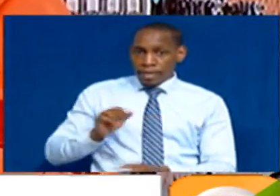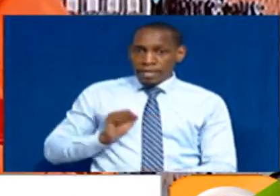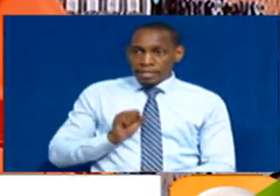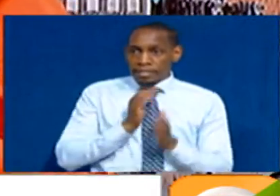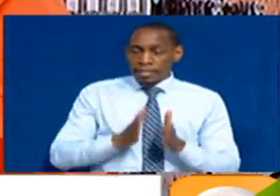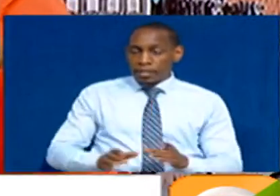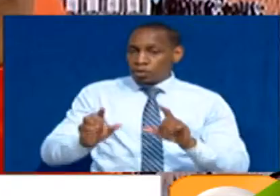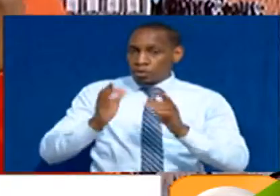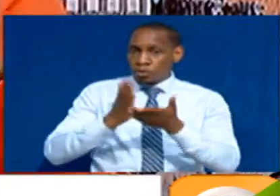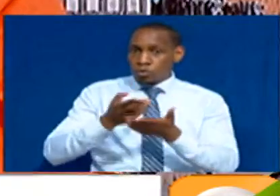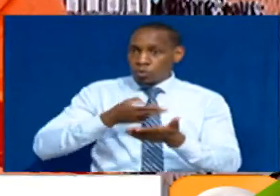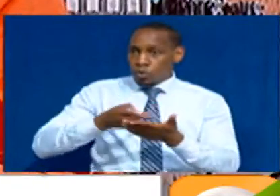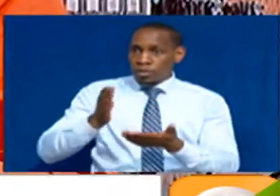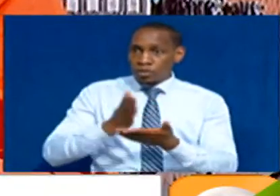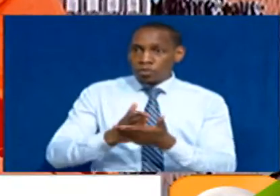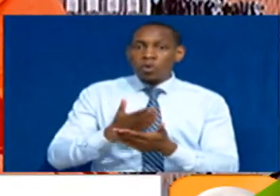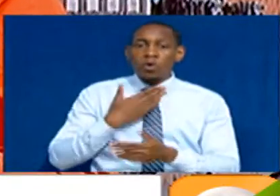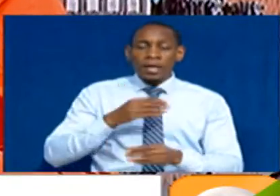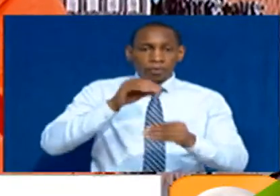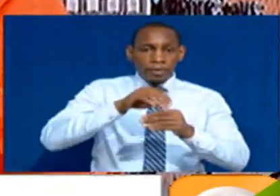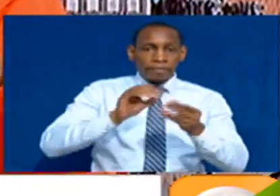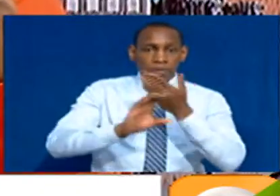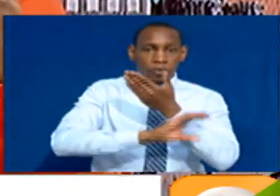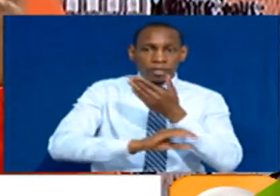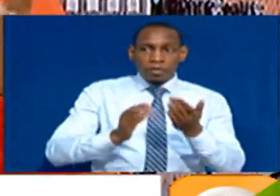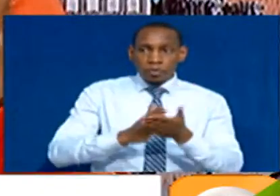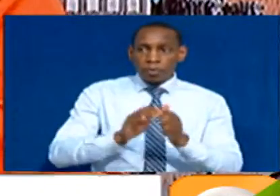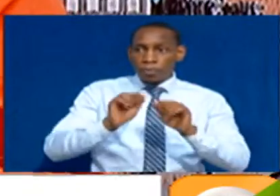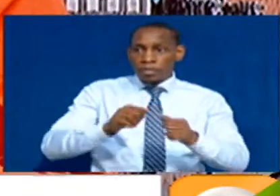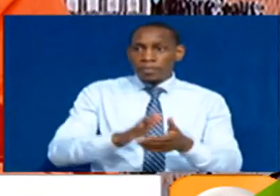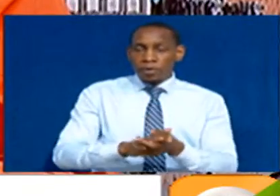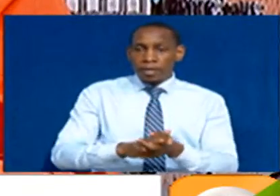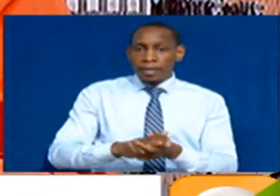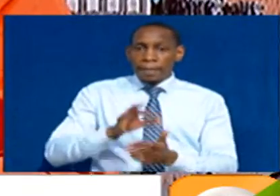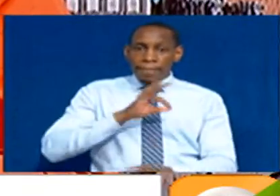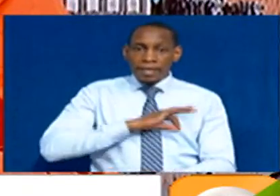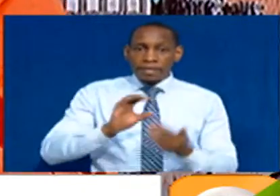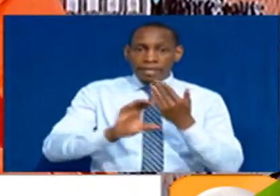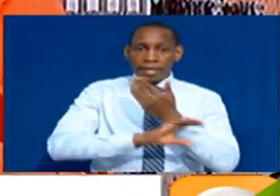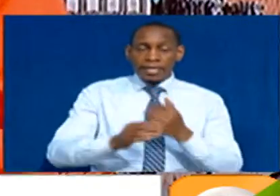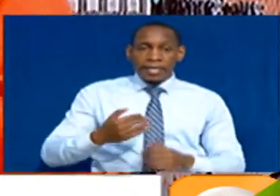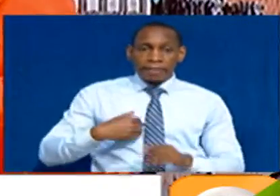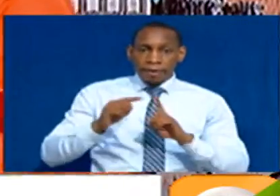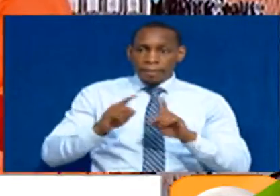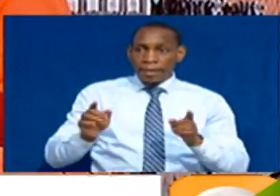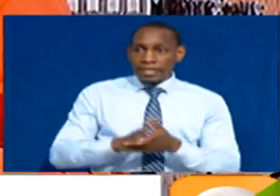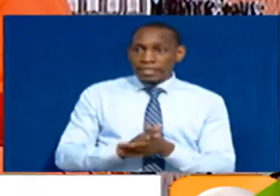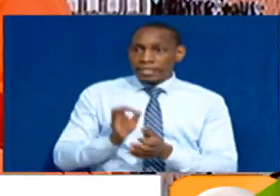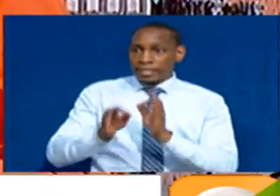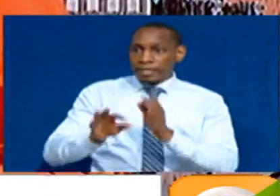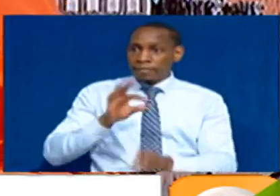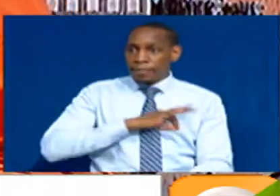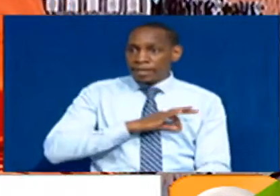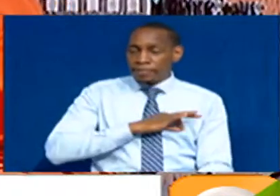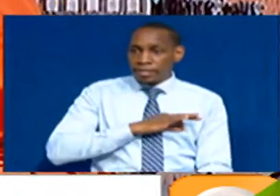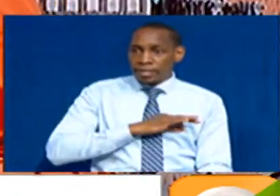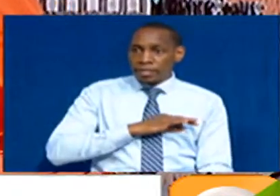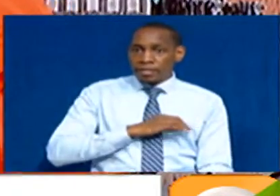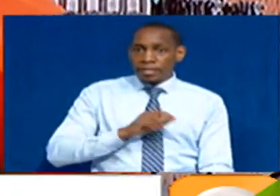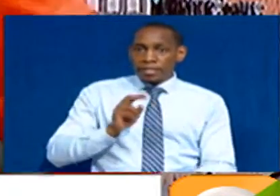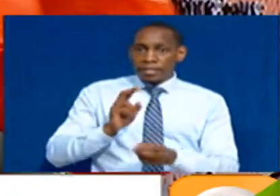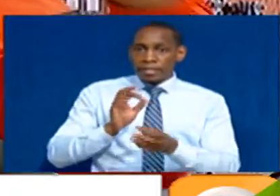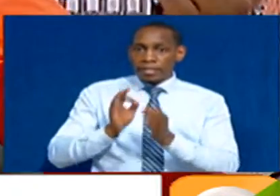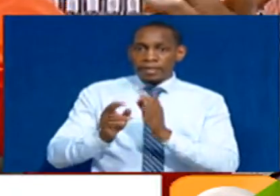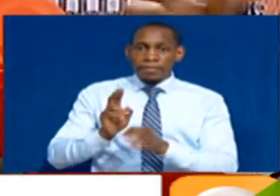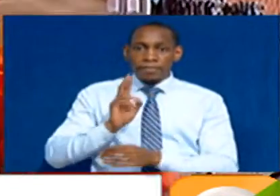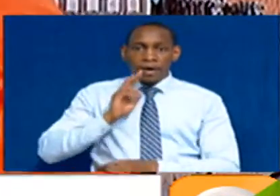very honest. I love to invest in this country. I want to be able to make money in this country. But if I'm a beneficiary, if I have an uncle,